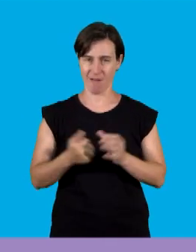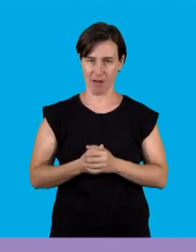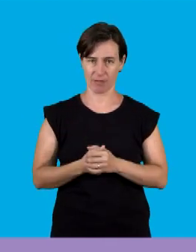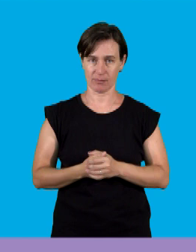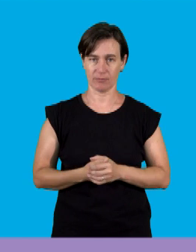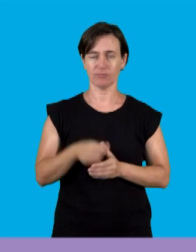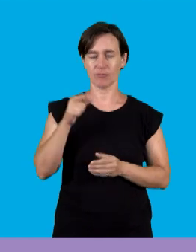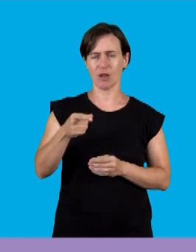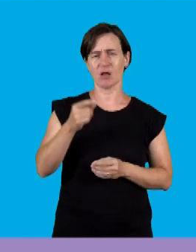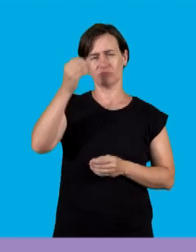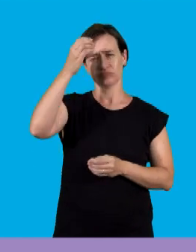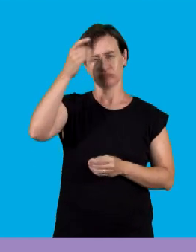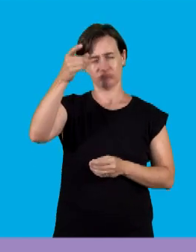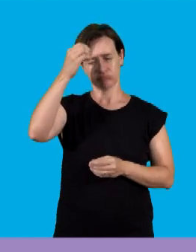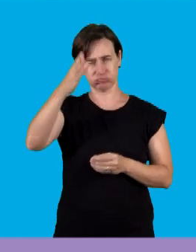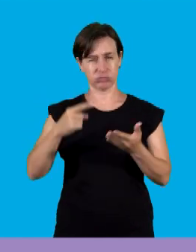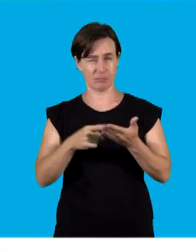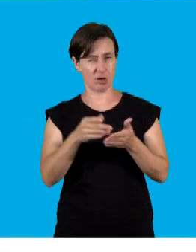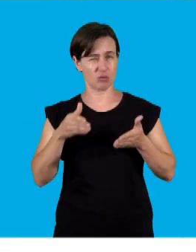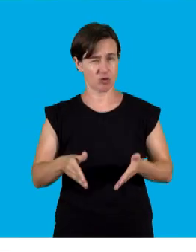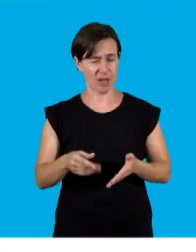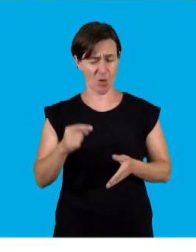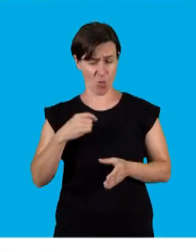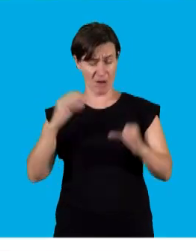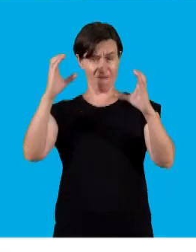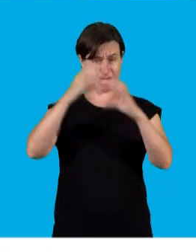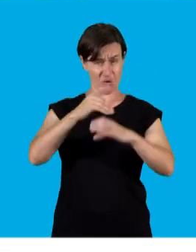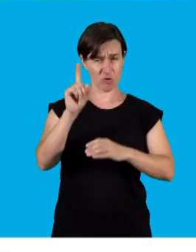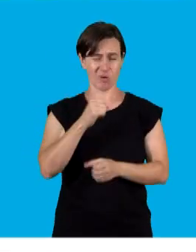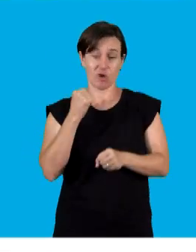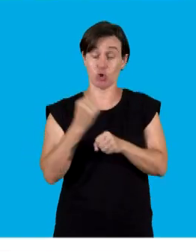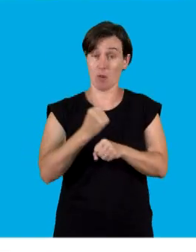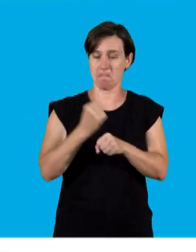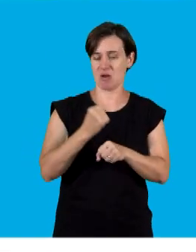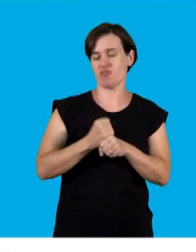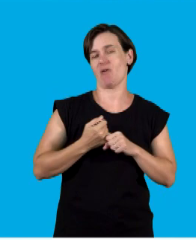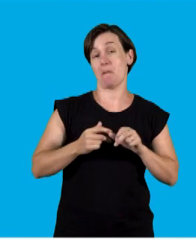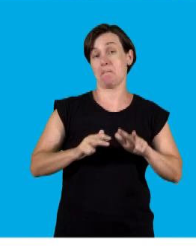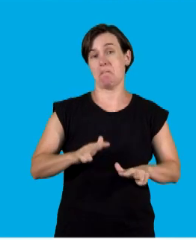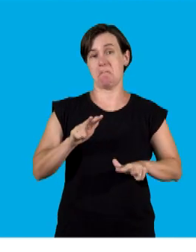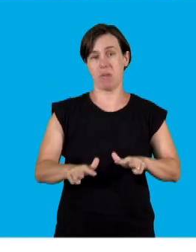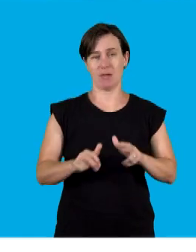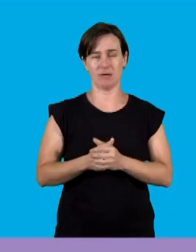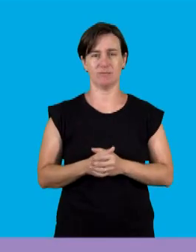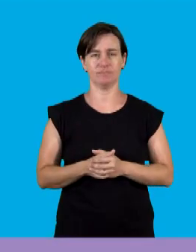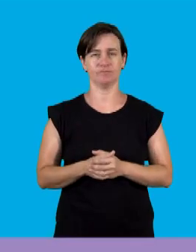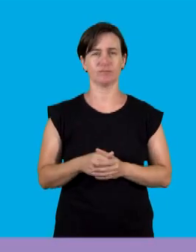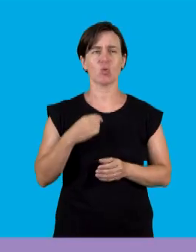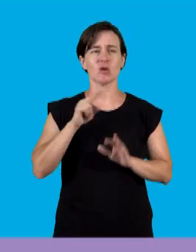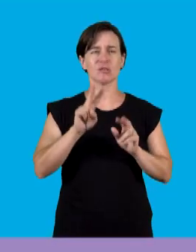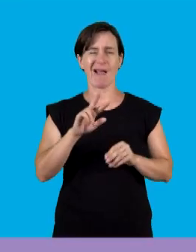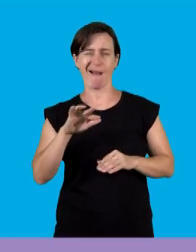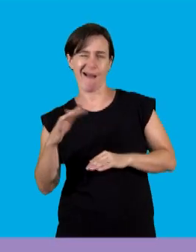map for our lesson today, our main focus is the geometric patterns, where we are going to look at the representation